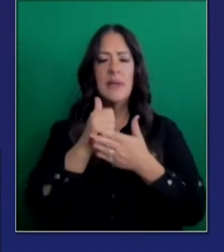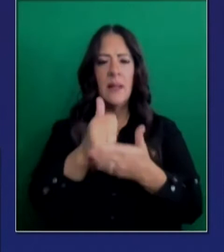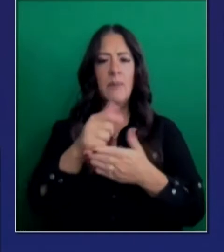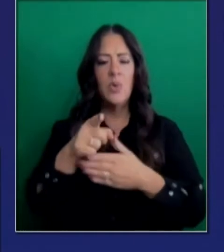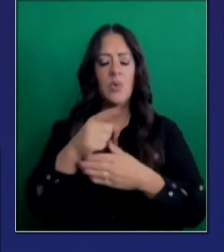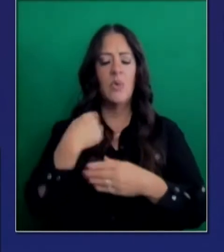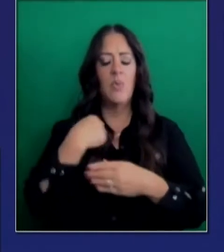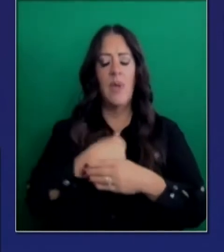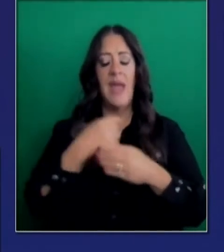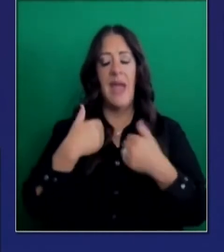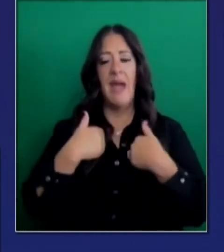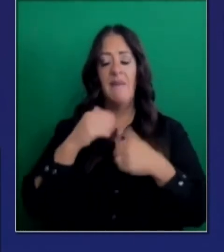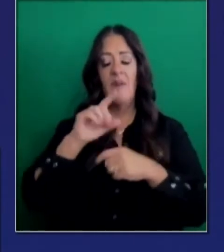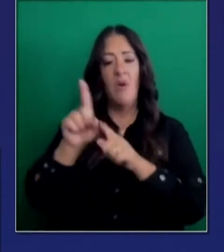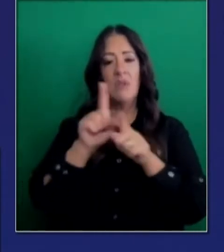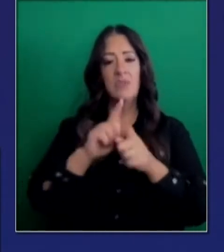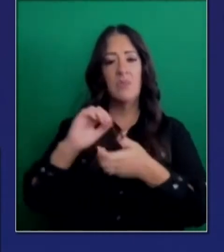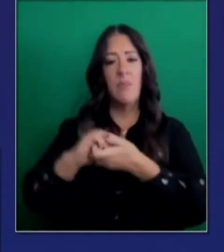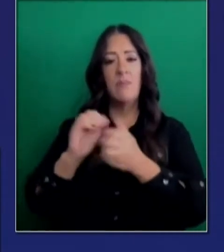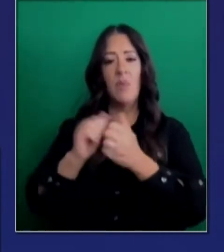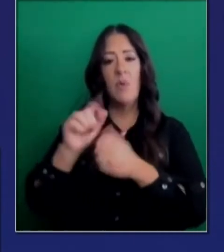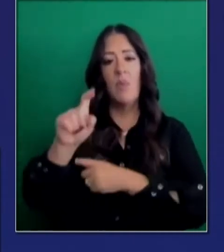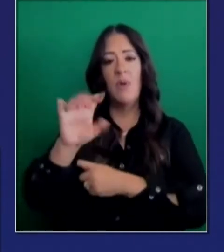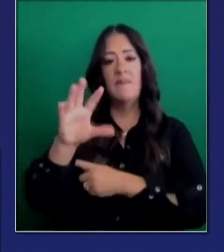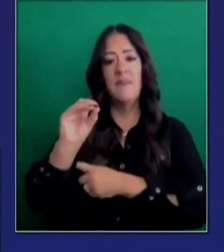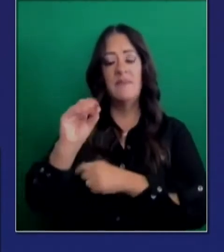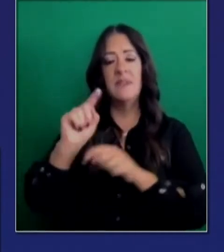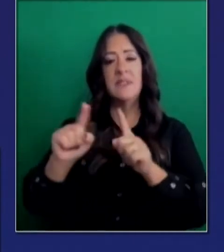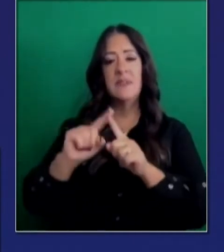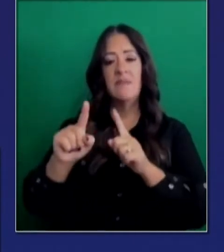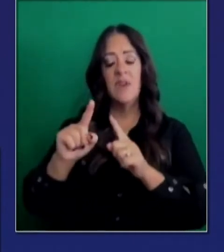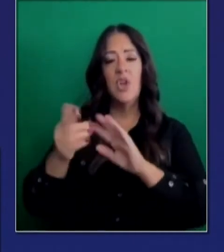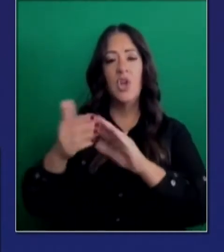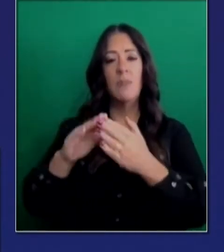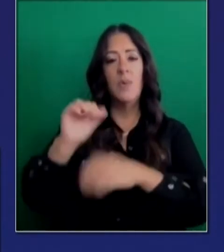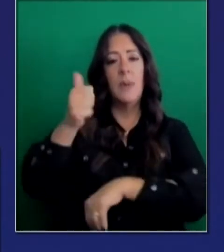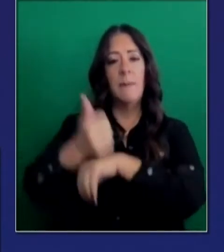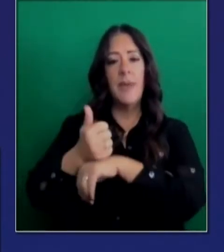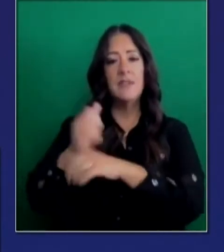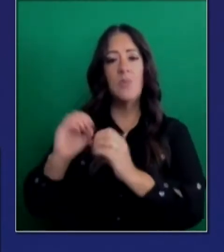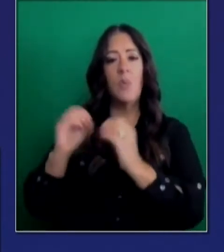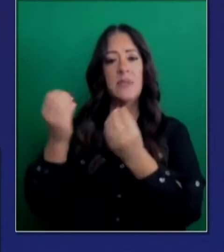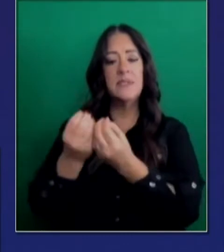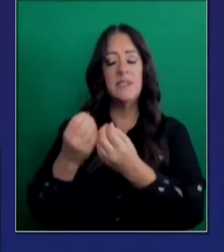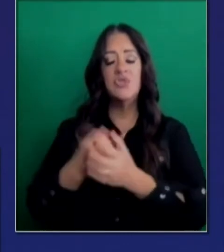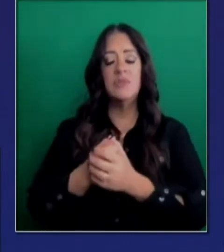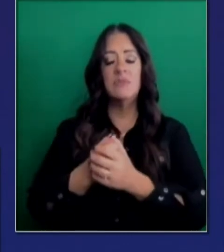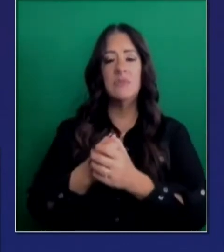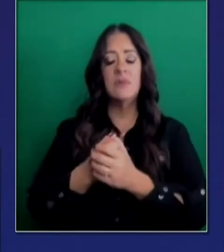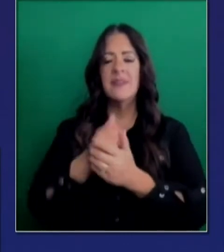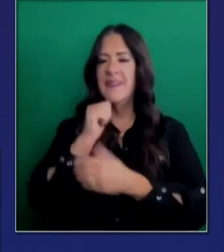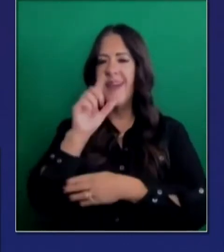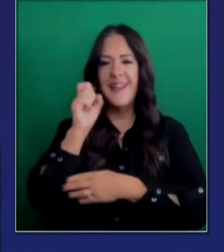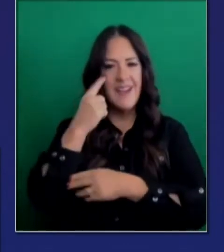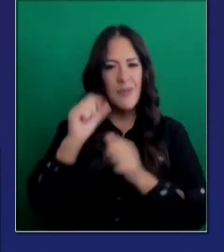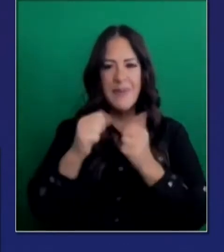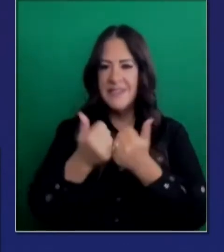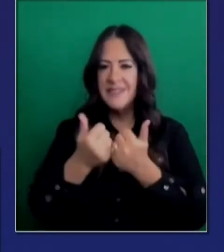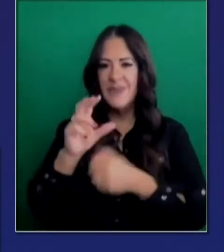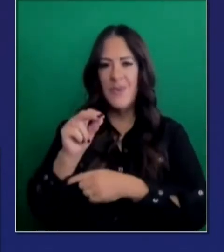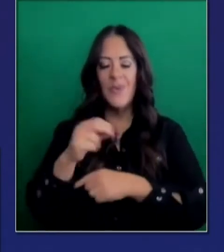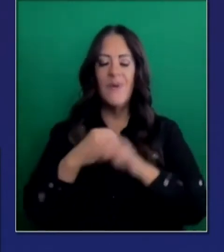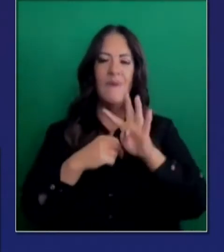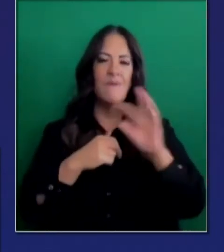community-based organizations, non-governmental organizations with philanthropy, 40 ethnic media outlets, 18